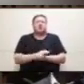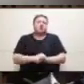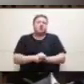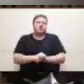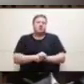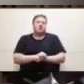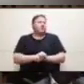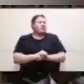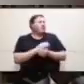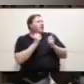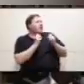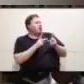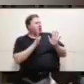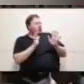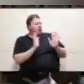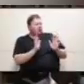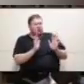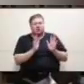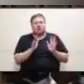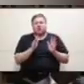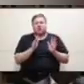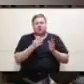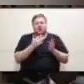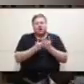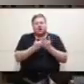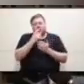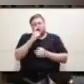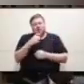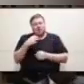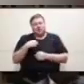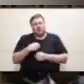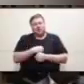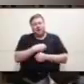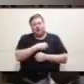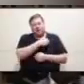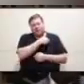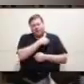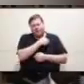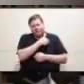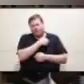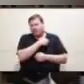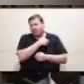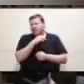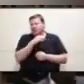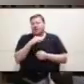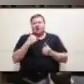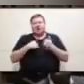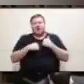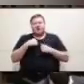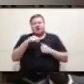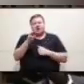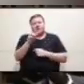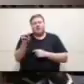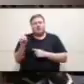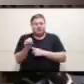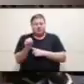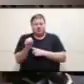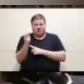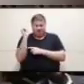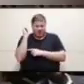Okay, can I just check this, Mayor? You say your acting MM was appointed